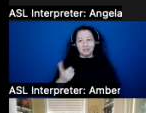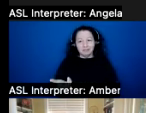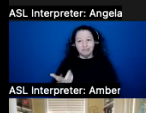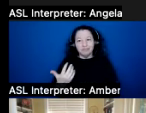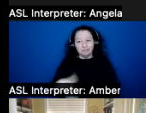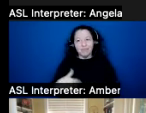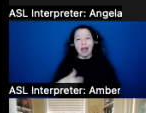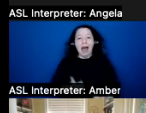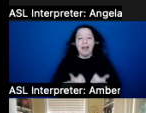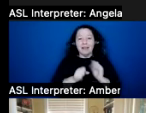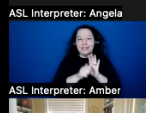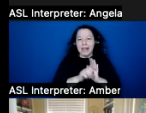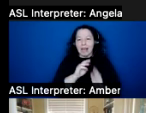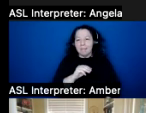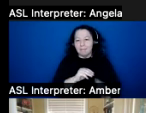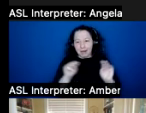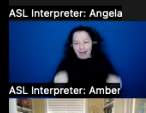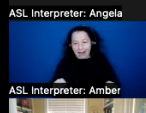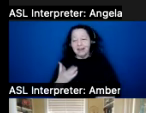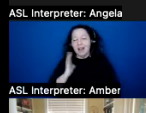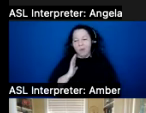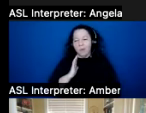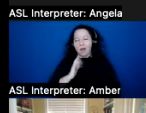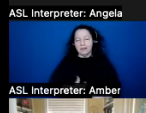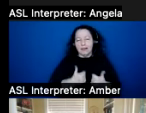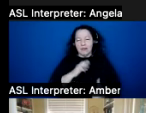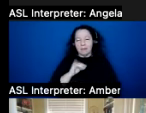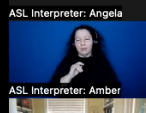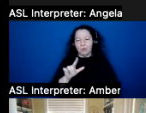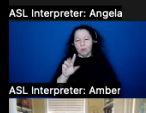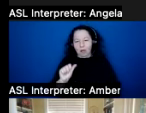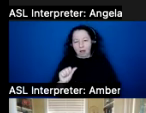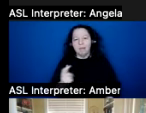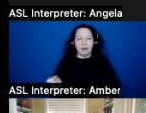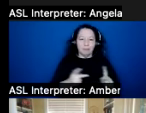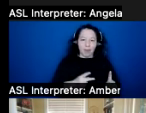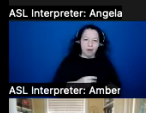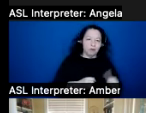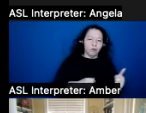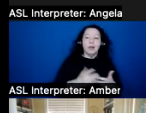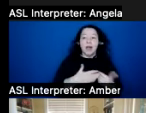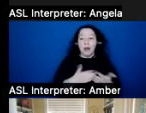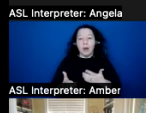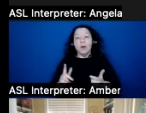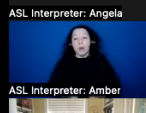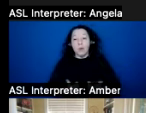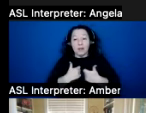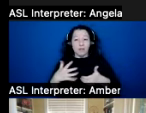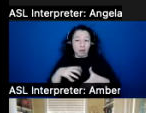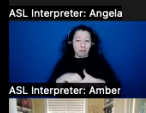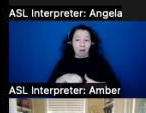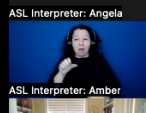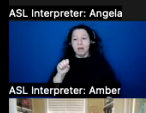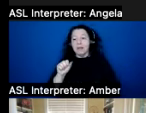Montana. Well, I moved back to Havre, but I was living in Missoula, and we were neighboring the Salish and Kootenai Confederated Tribes Reservation, and they are